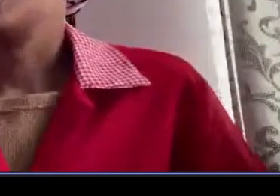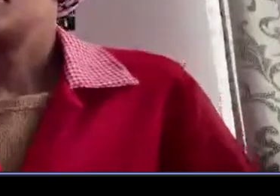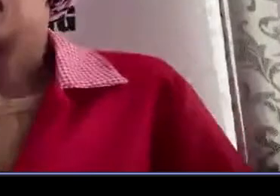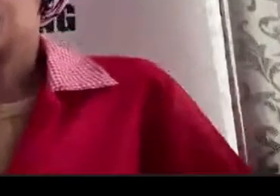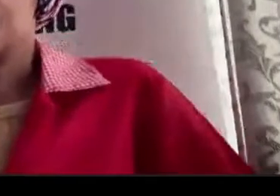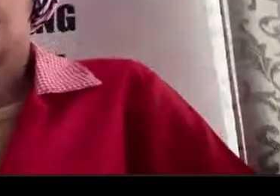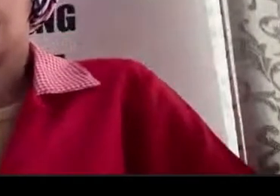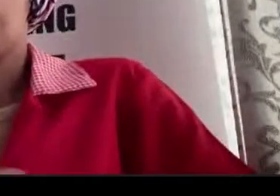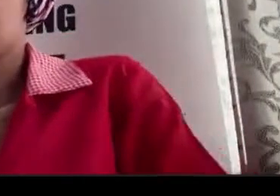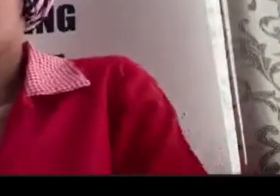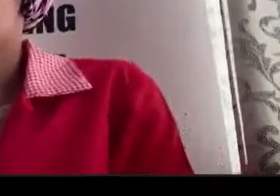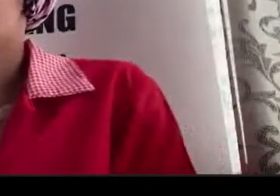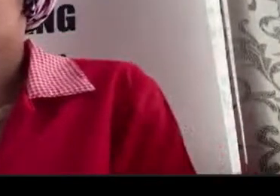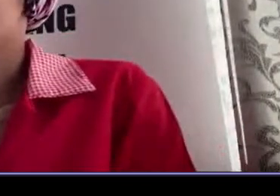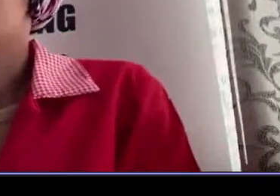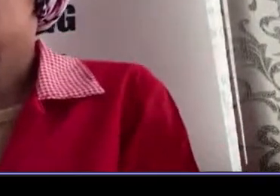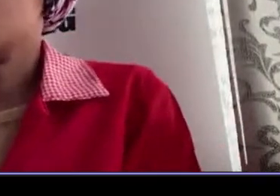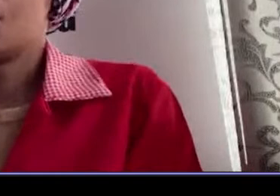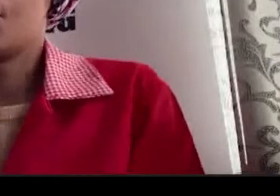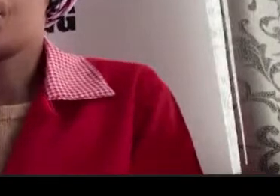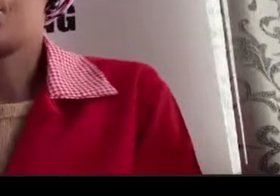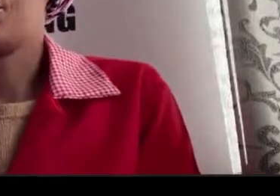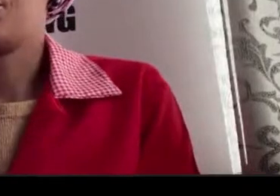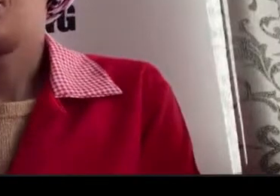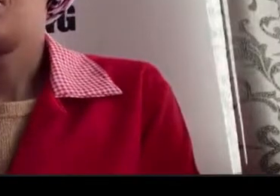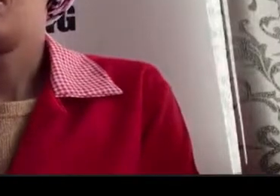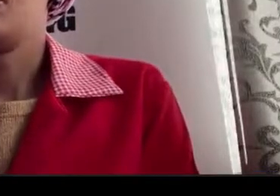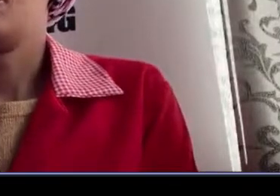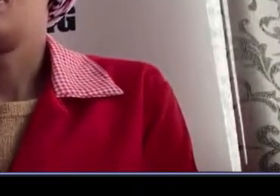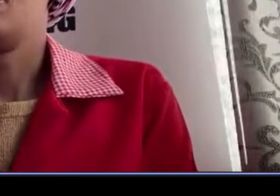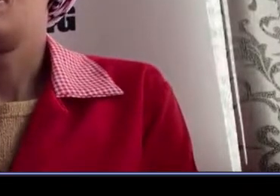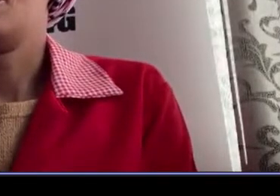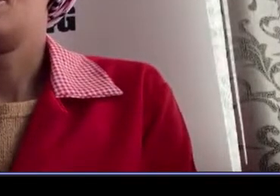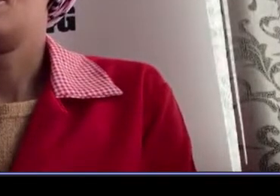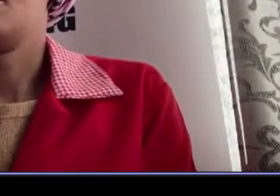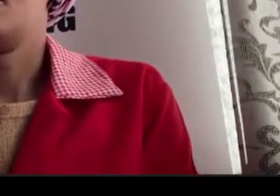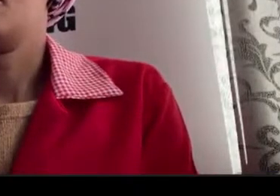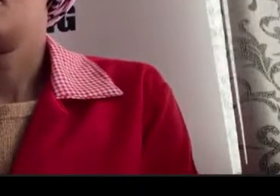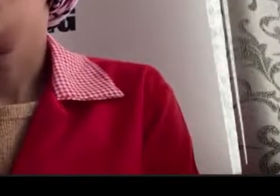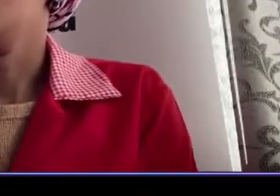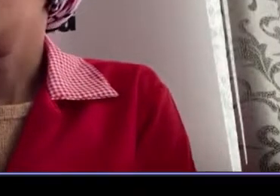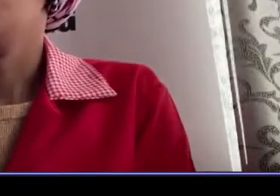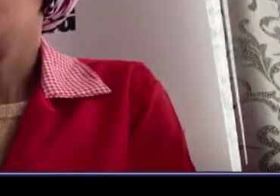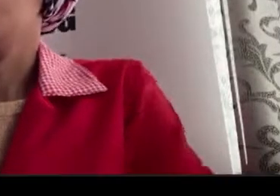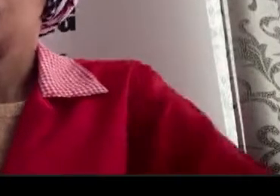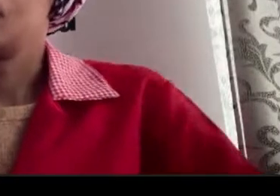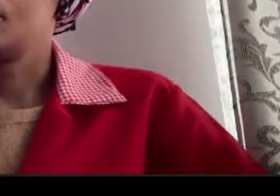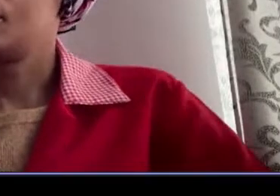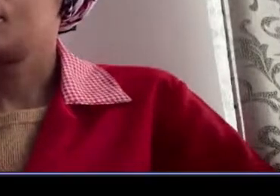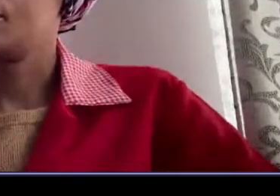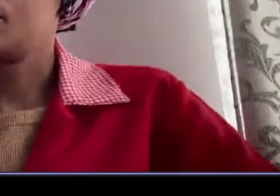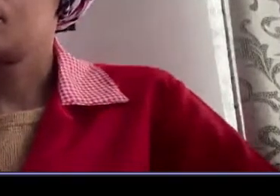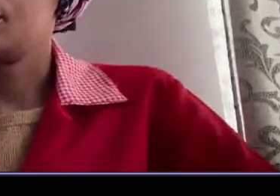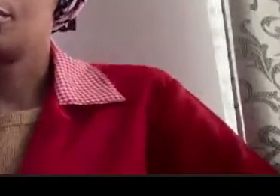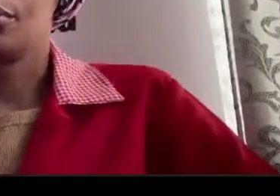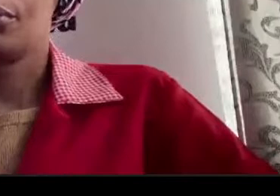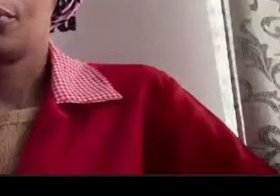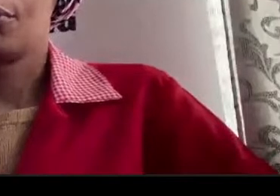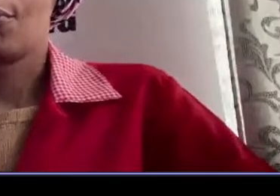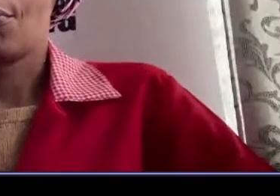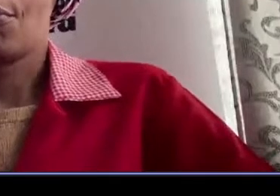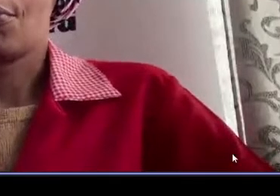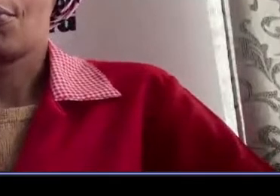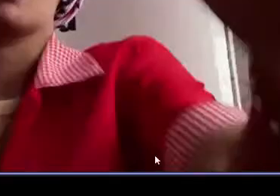On Honourable PP